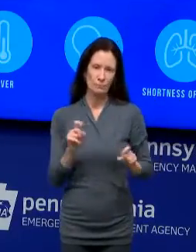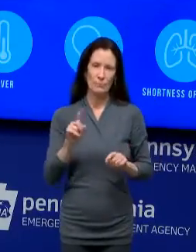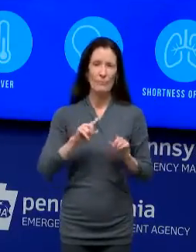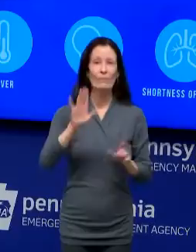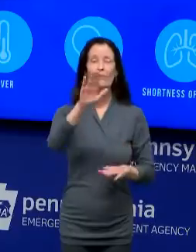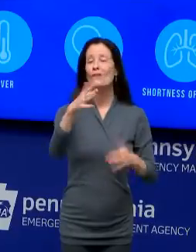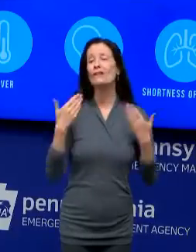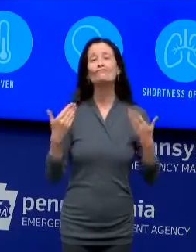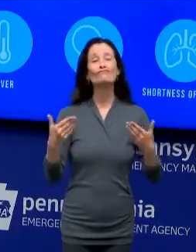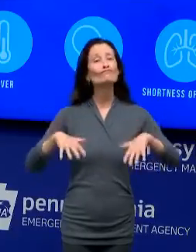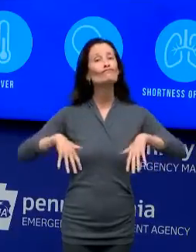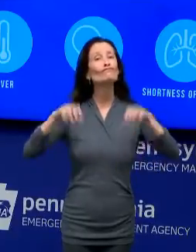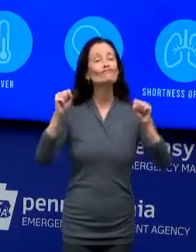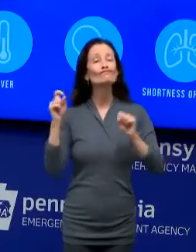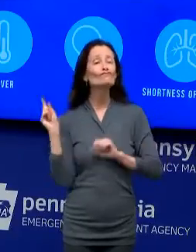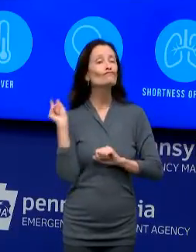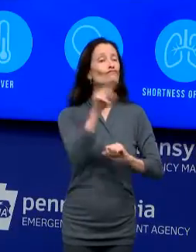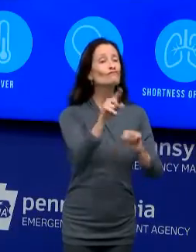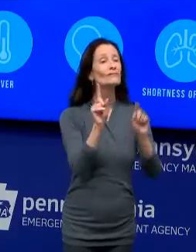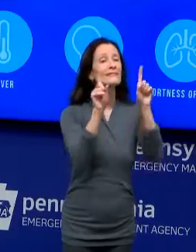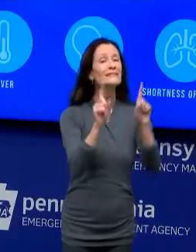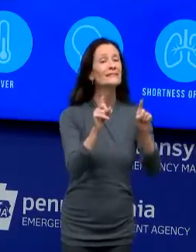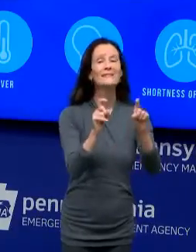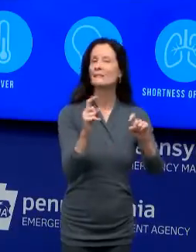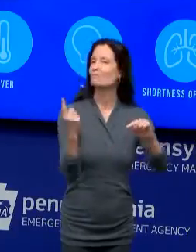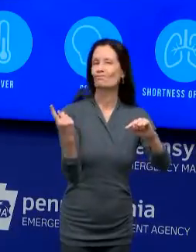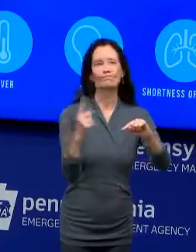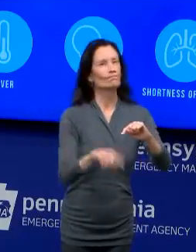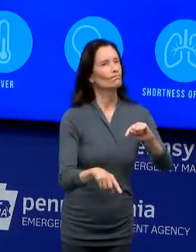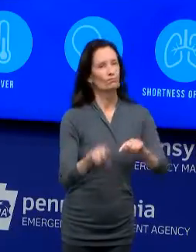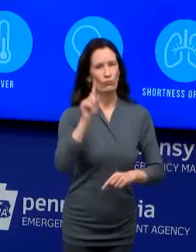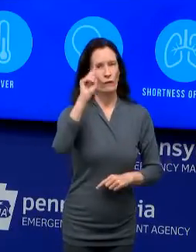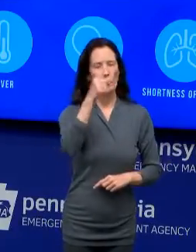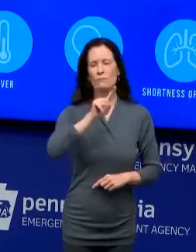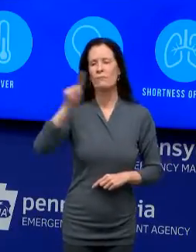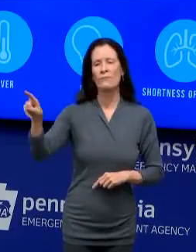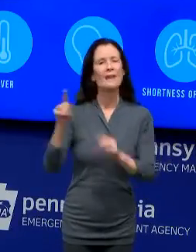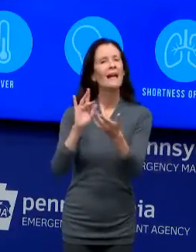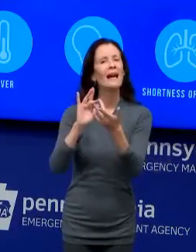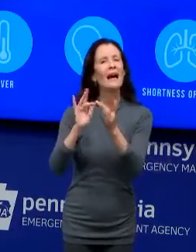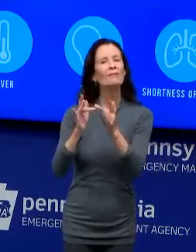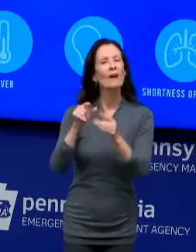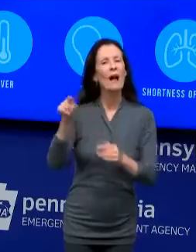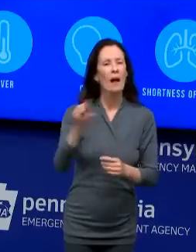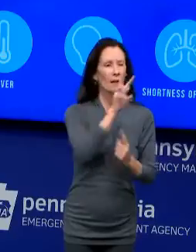this site, you will need to go online to our website at